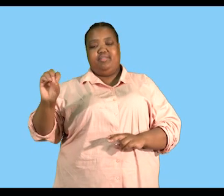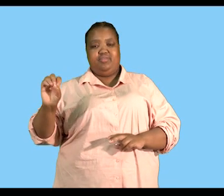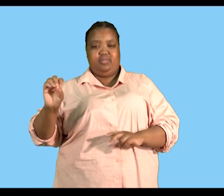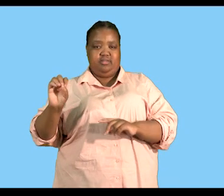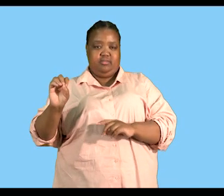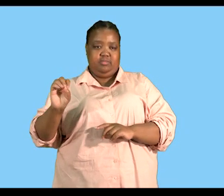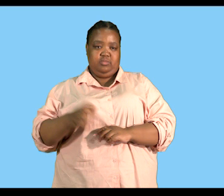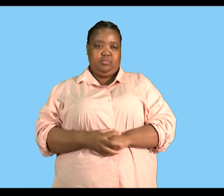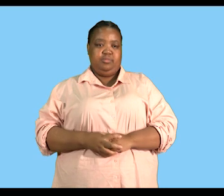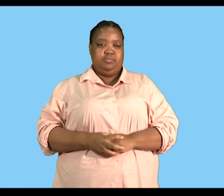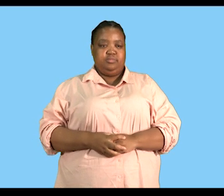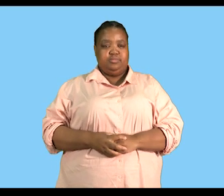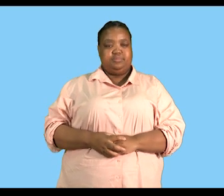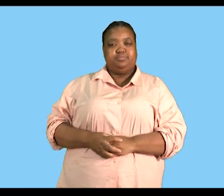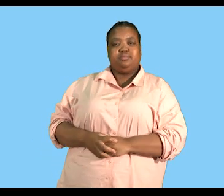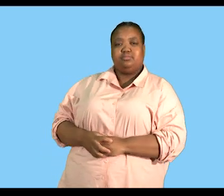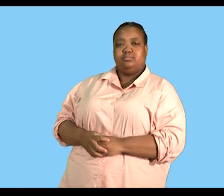2,500.